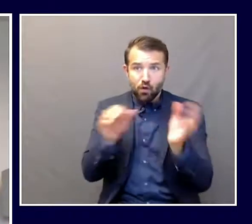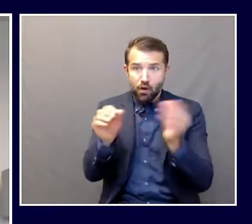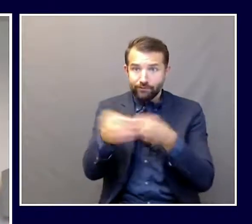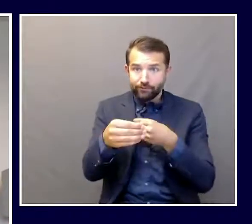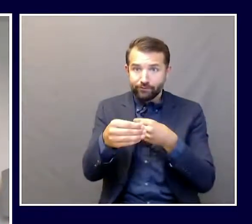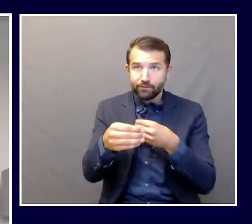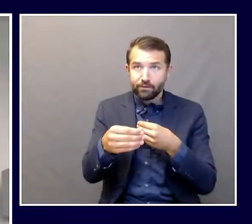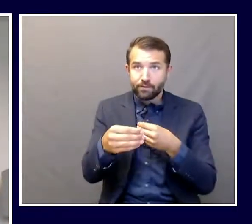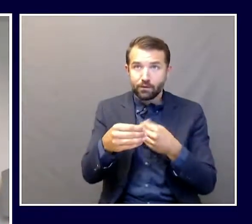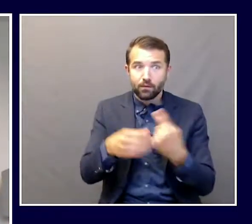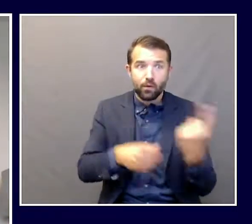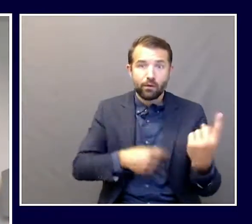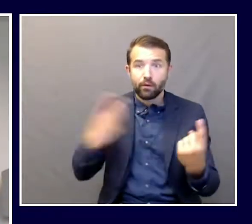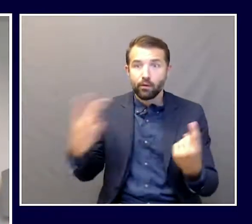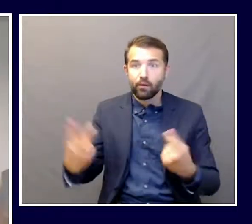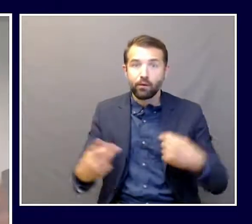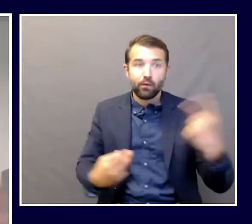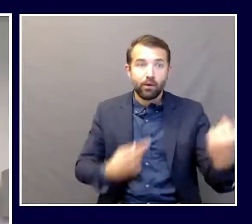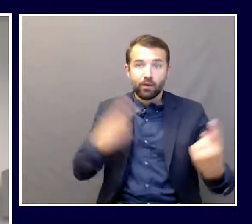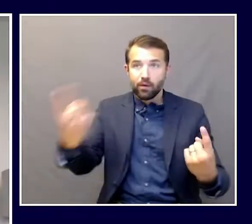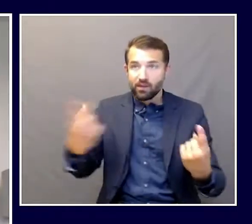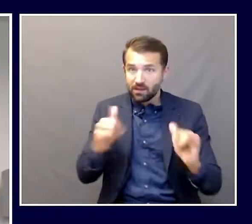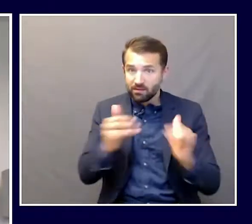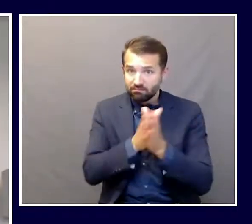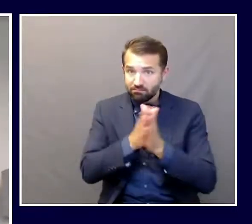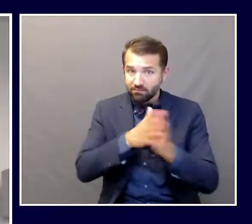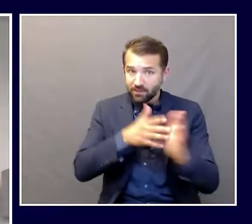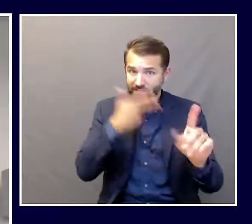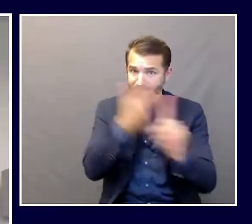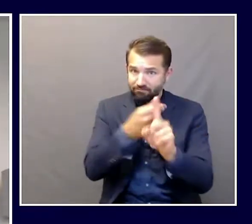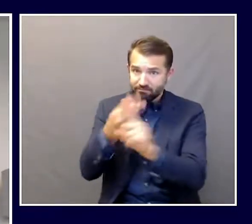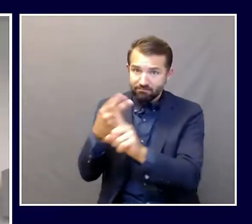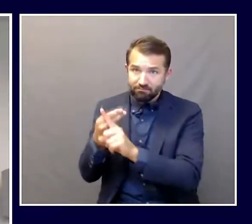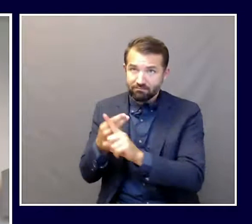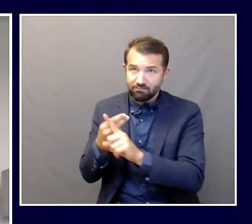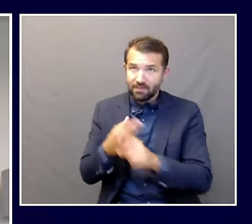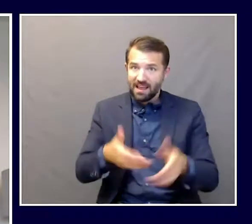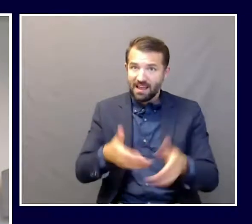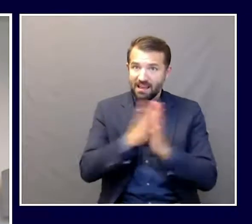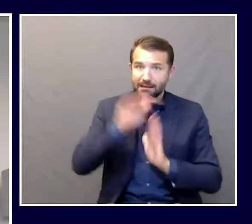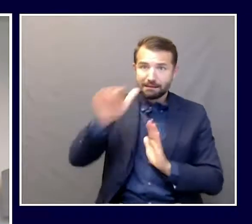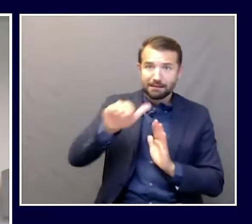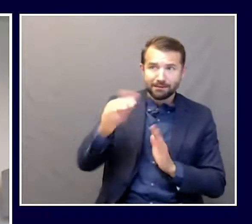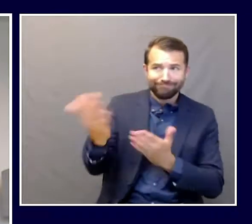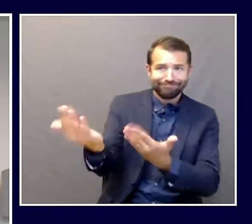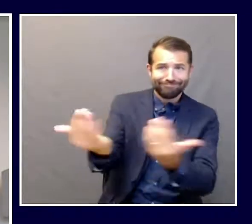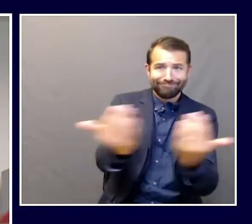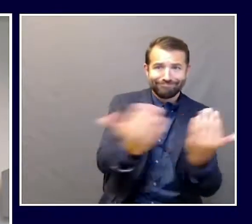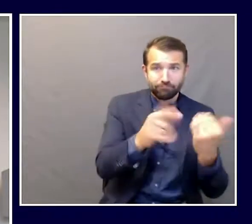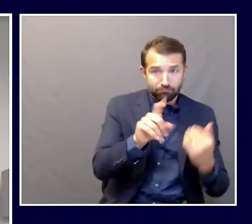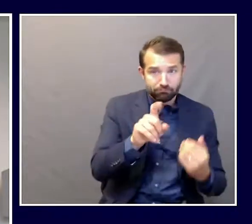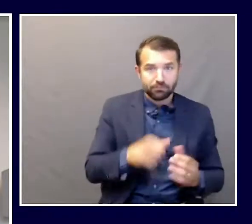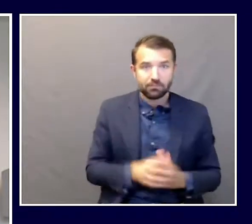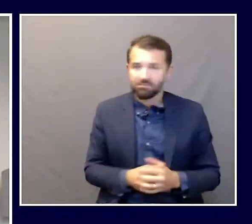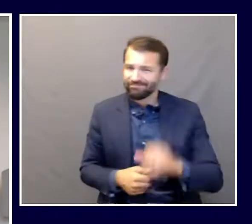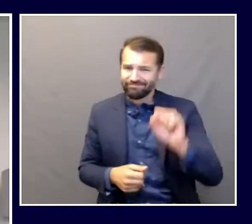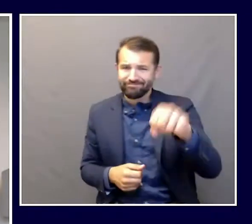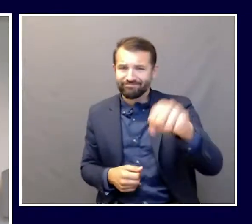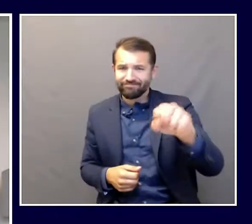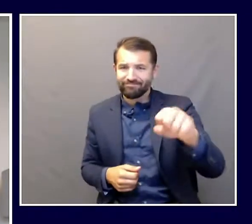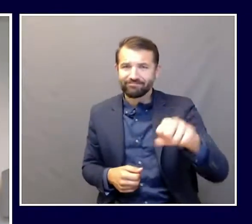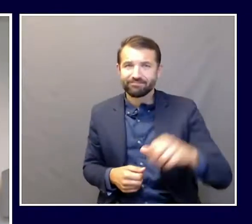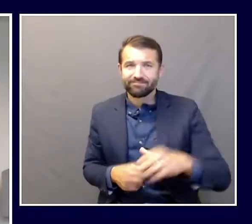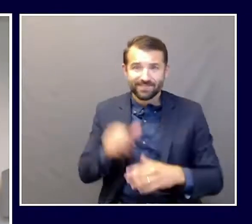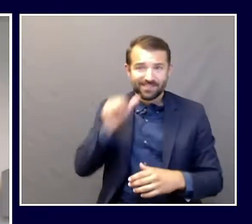Yes, we are. In fact, just yesterday, I got a note from the senior leadership at one of the large hospital